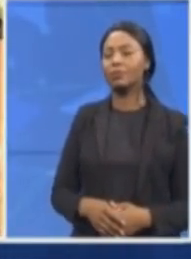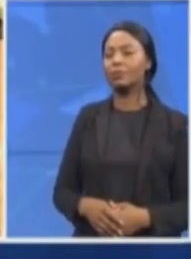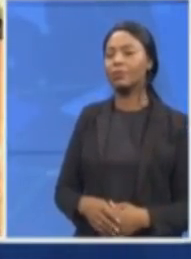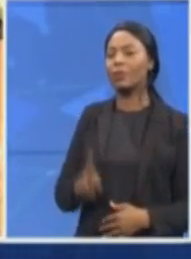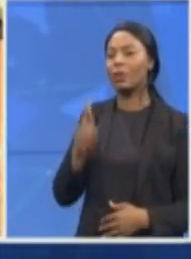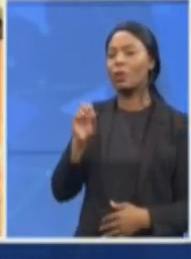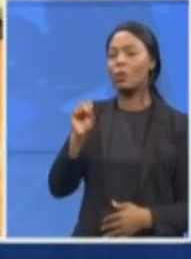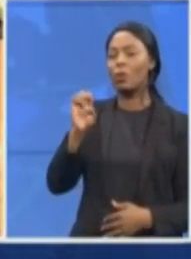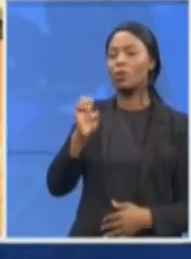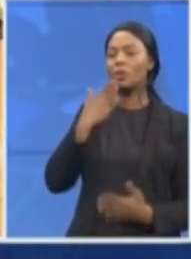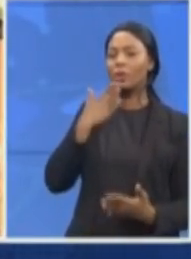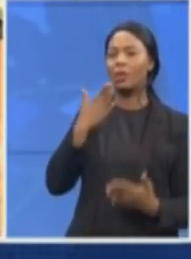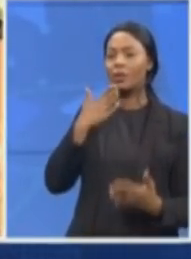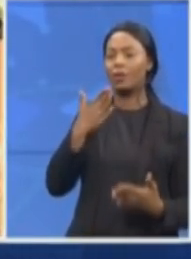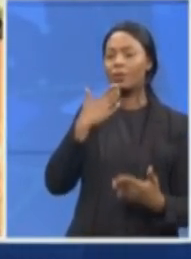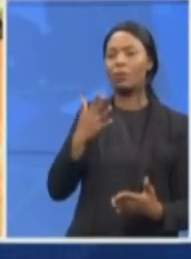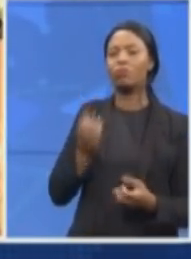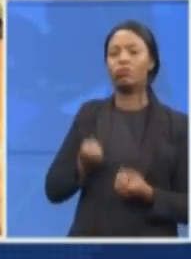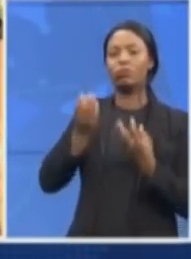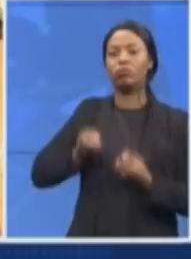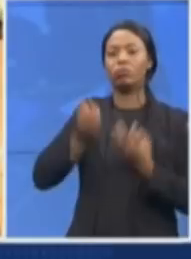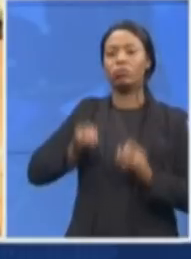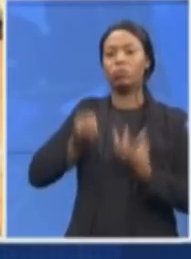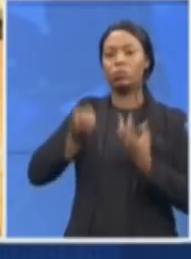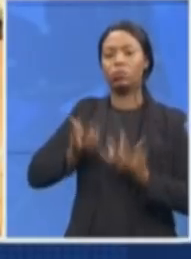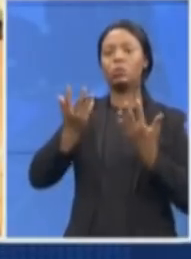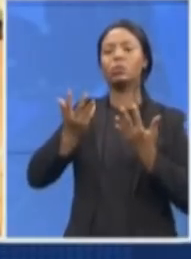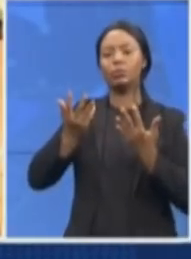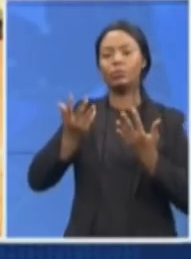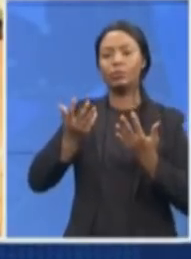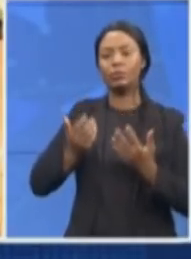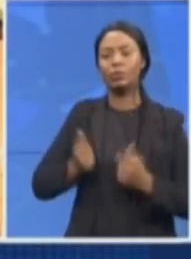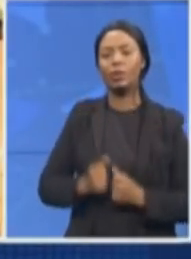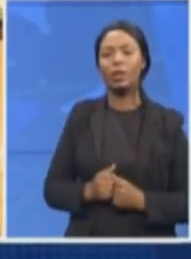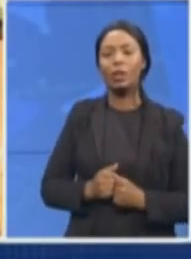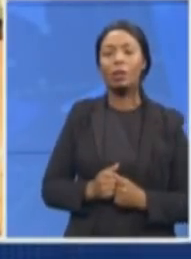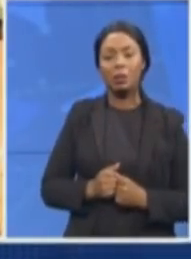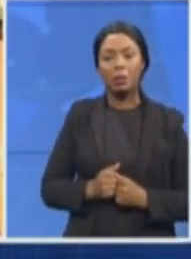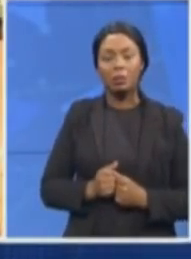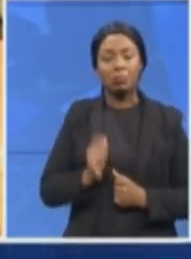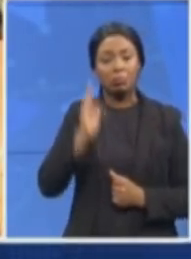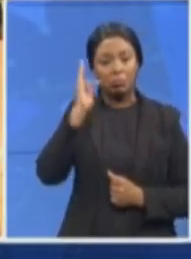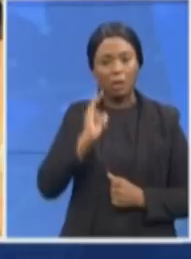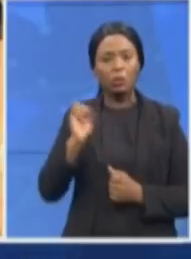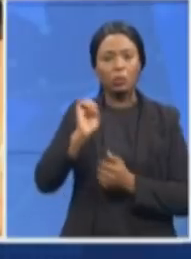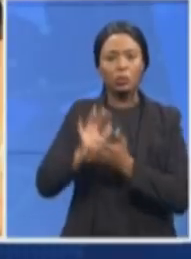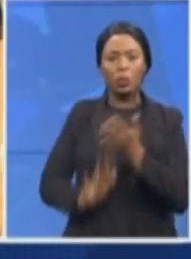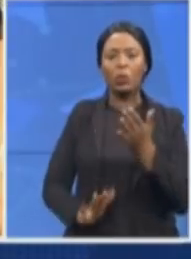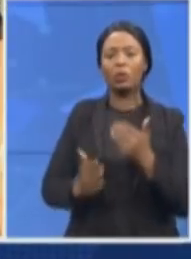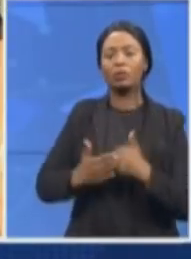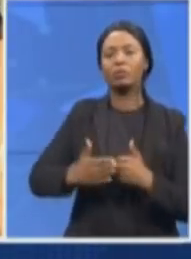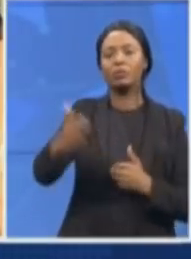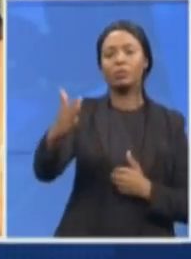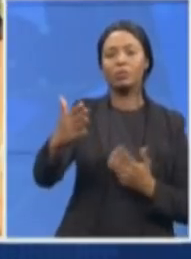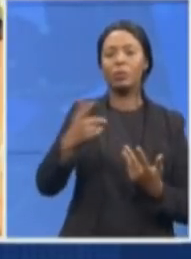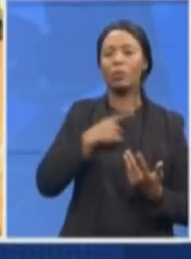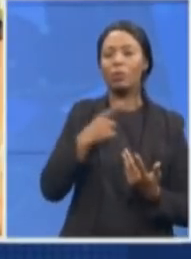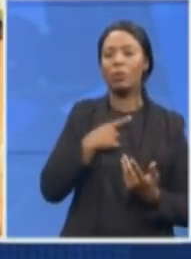indeed. No doubt Nozi will get all sides of the story. Number of allegations made there. She will be following